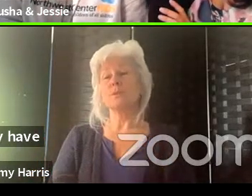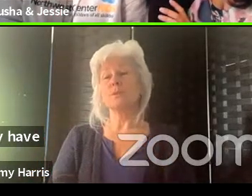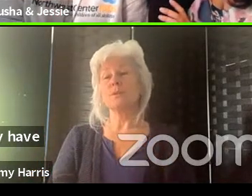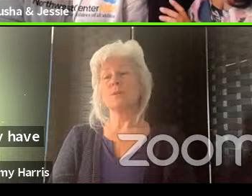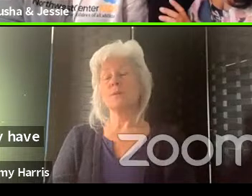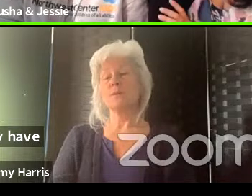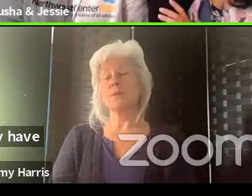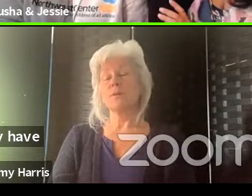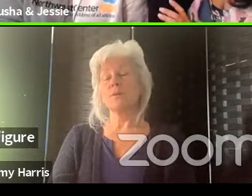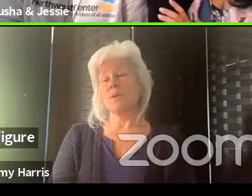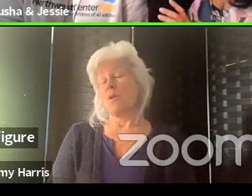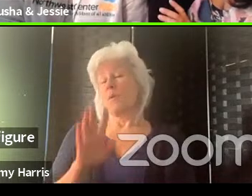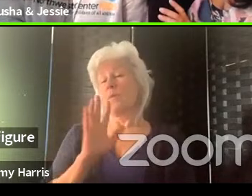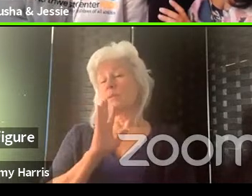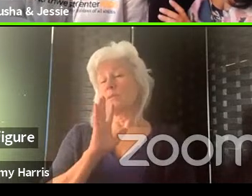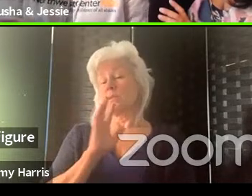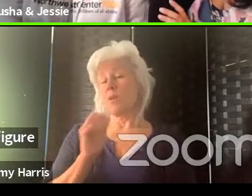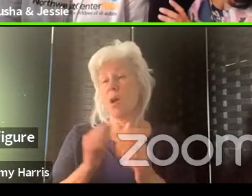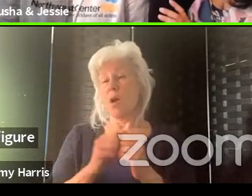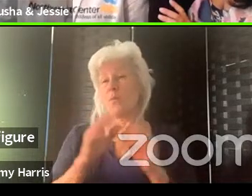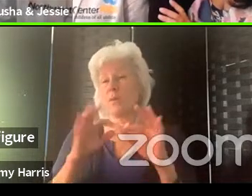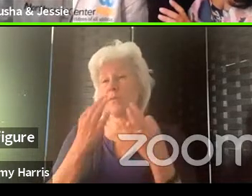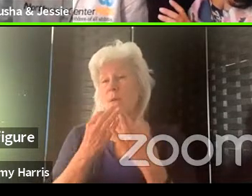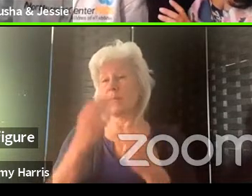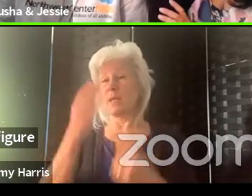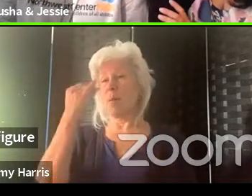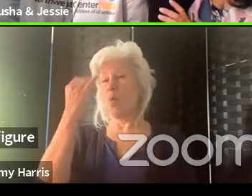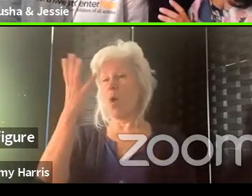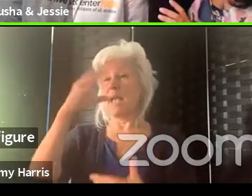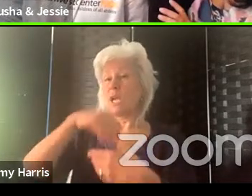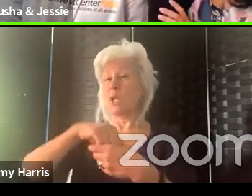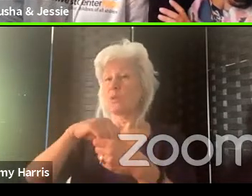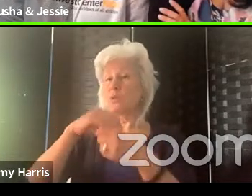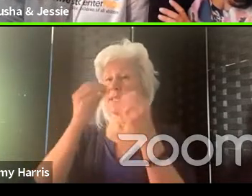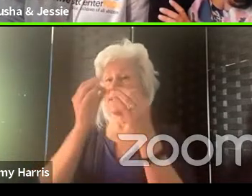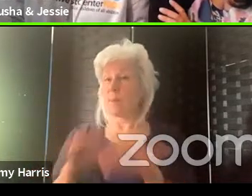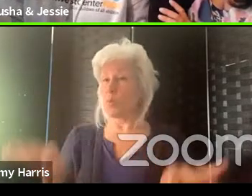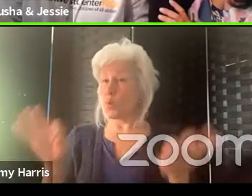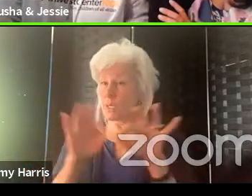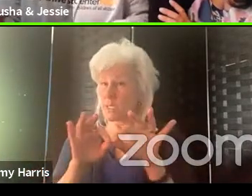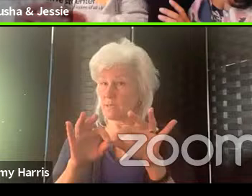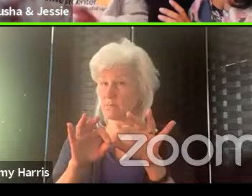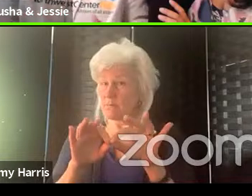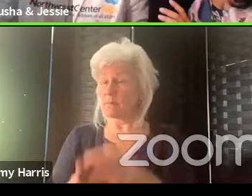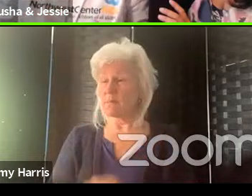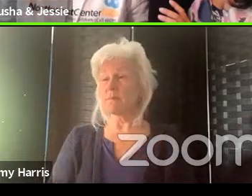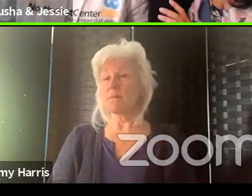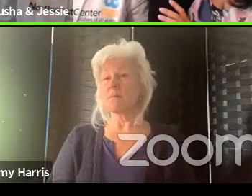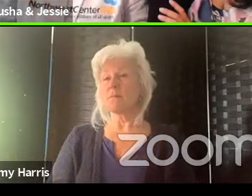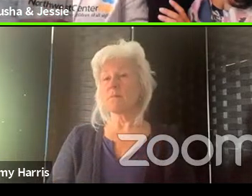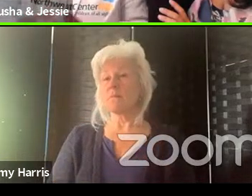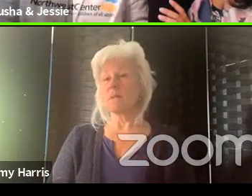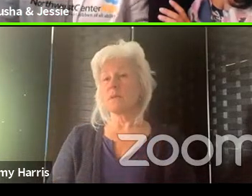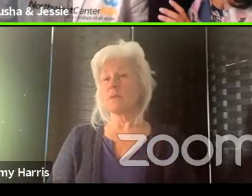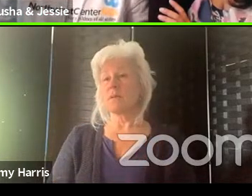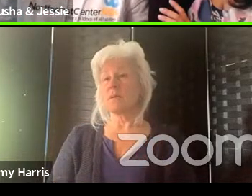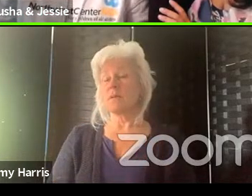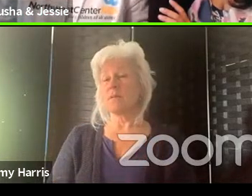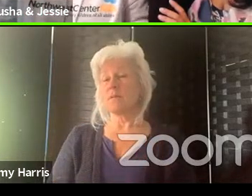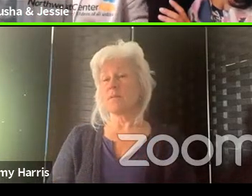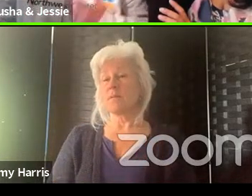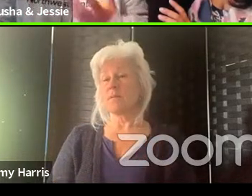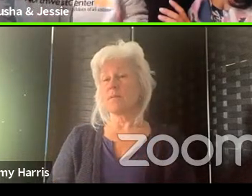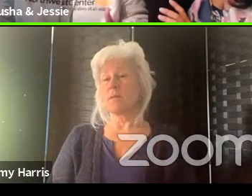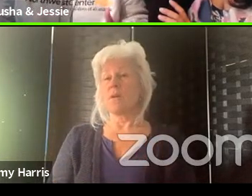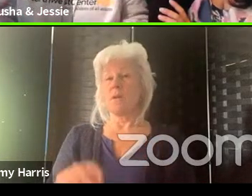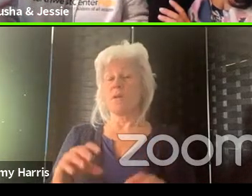Talk with families about why inclusion is so important. Families of the whole center or whole